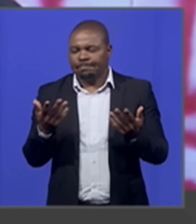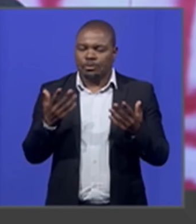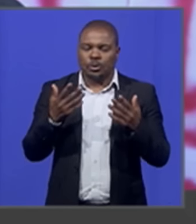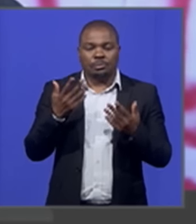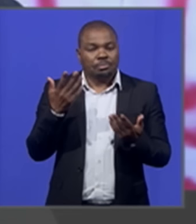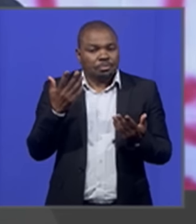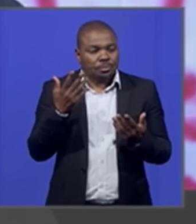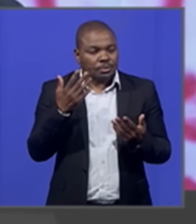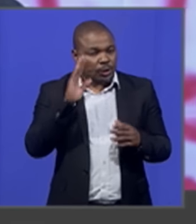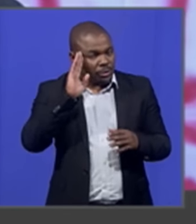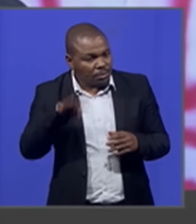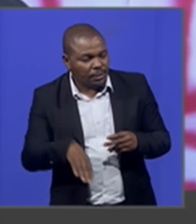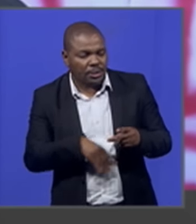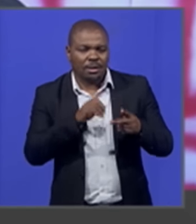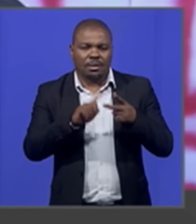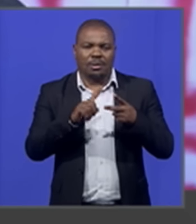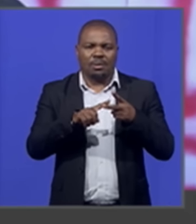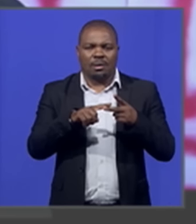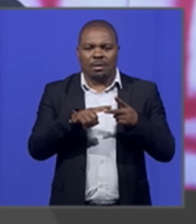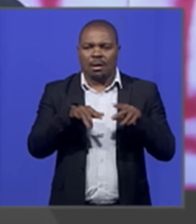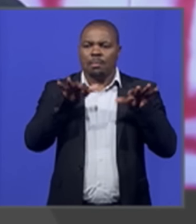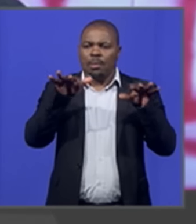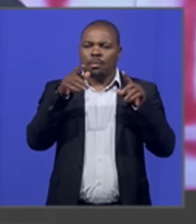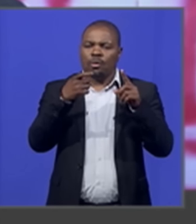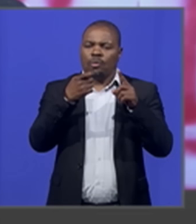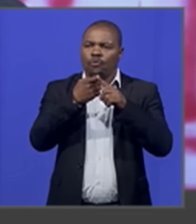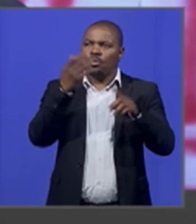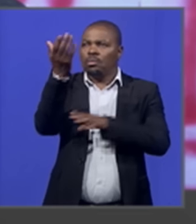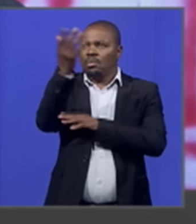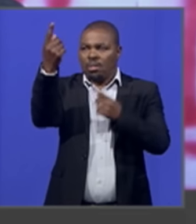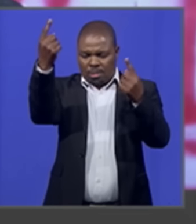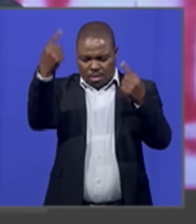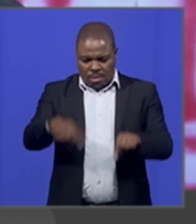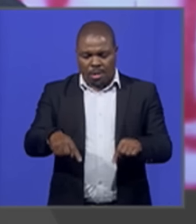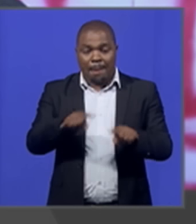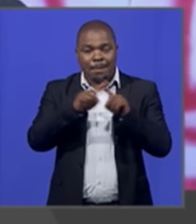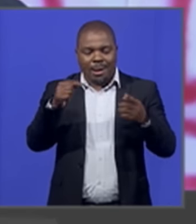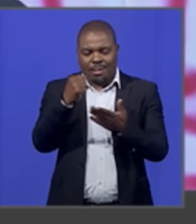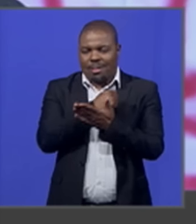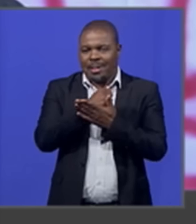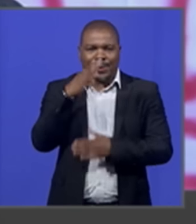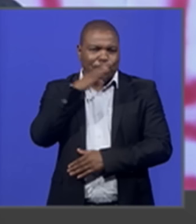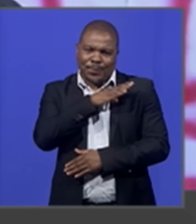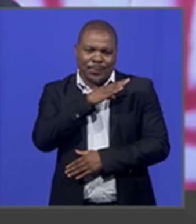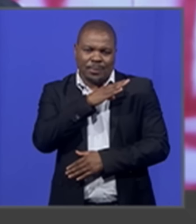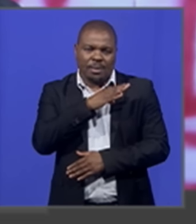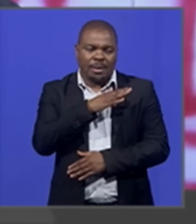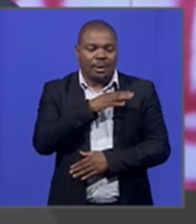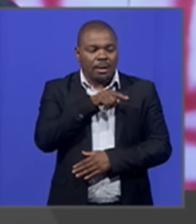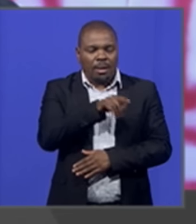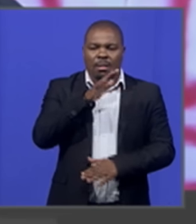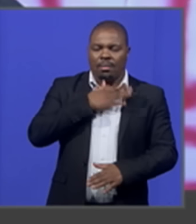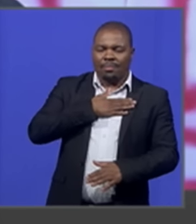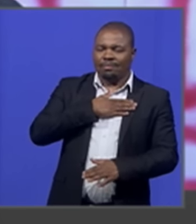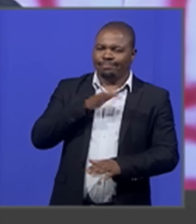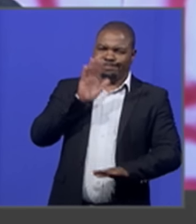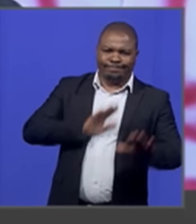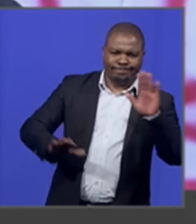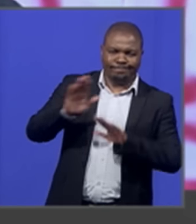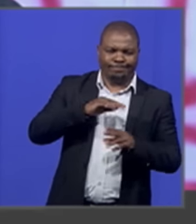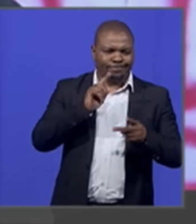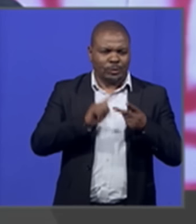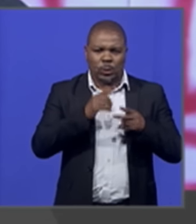bodulo le dintho tsa batho ba tlileng ka rona hantle le mangolo le rena di ba ama jwang ka menyetla le